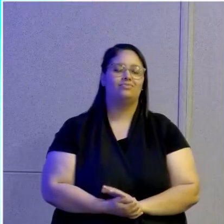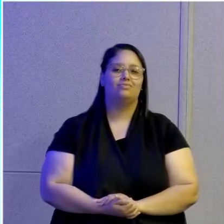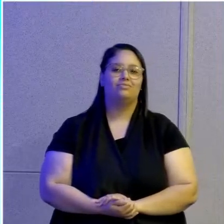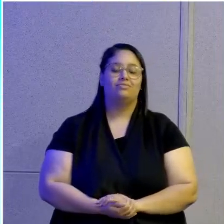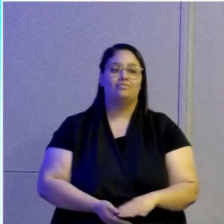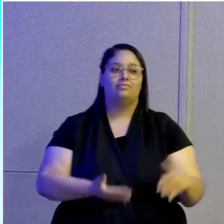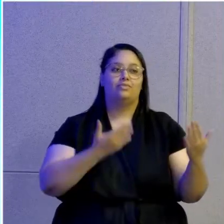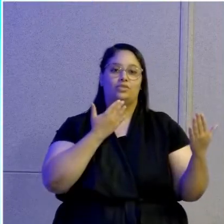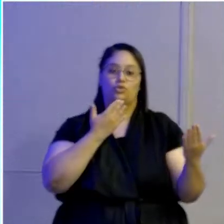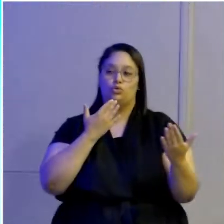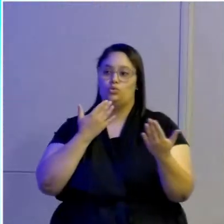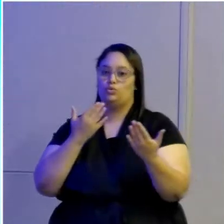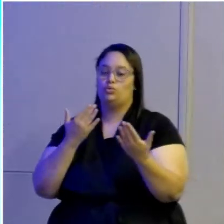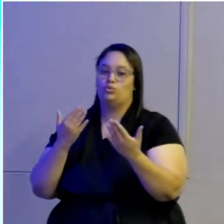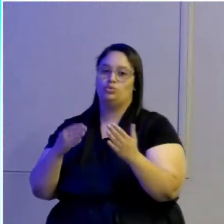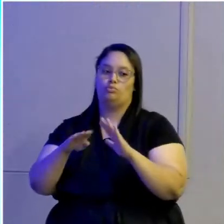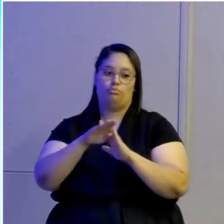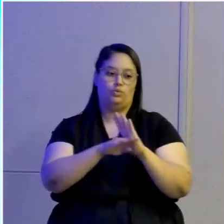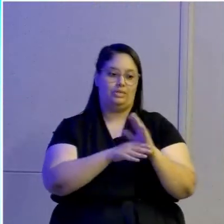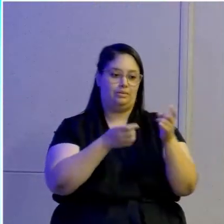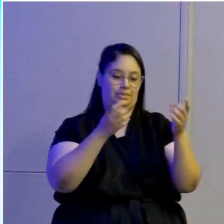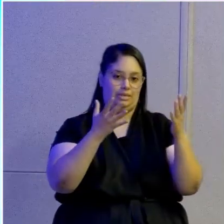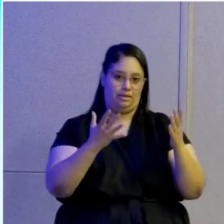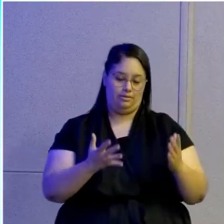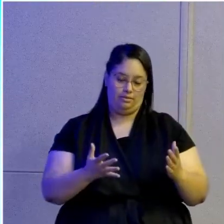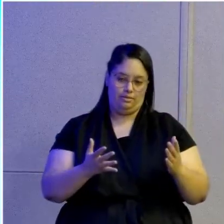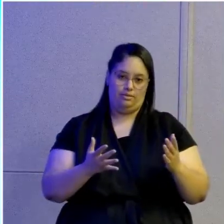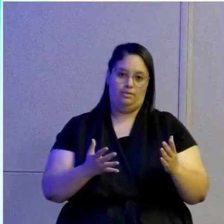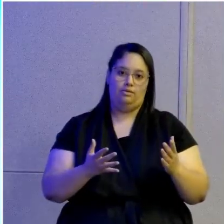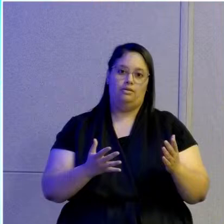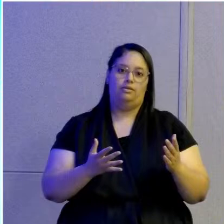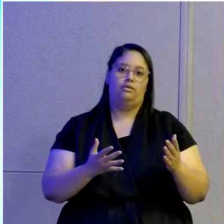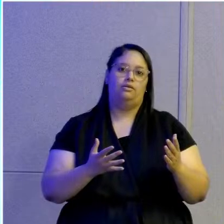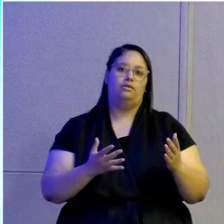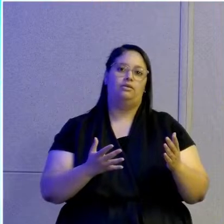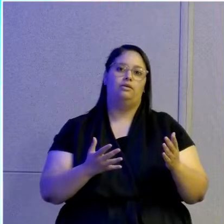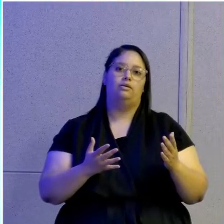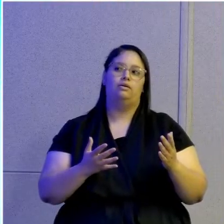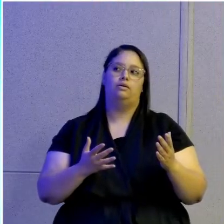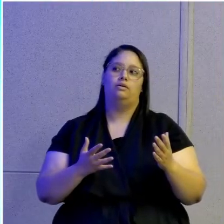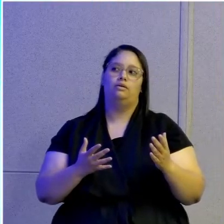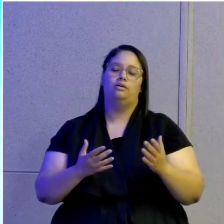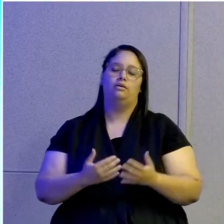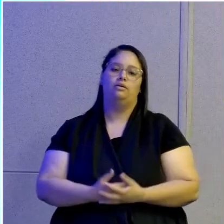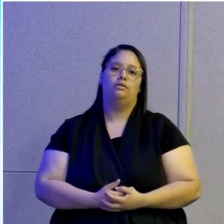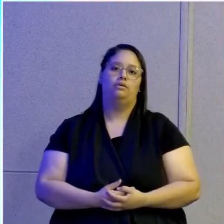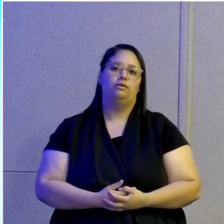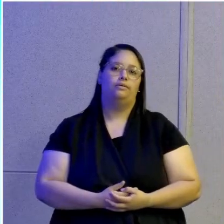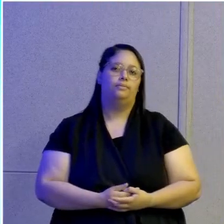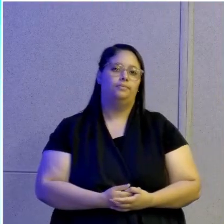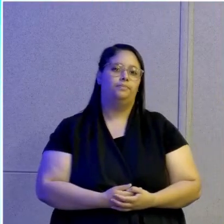thank you very much to our program director, who